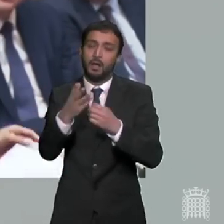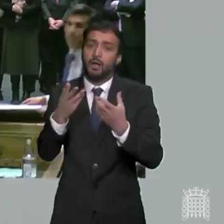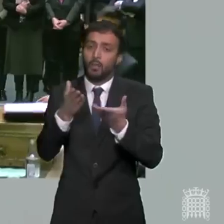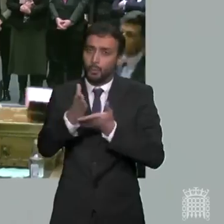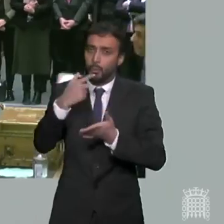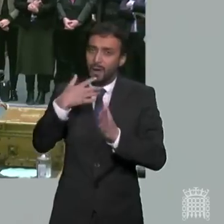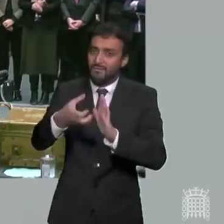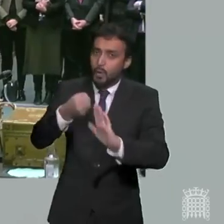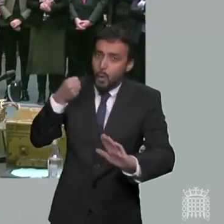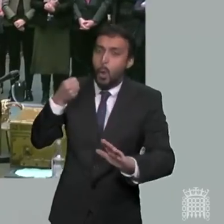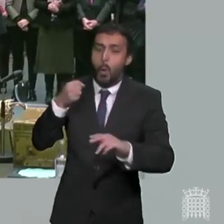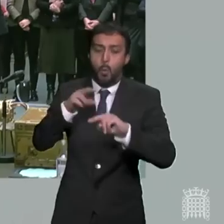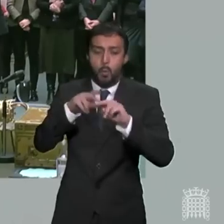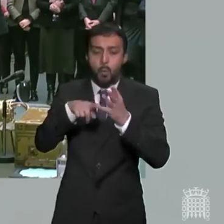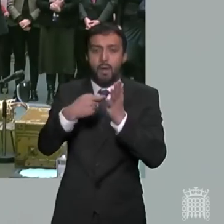vaccine rollout.